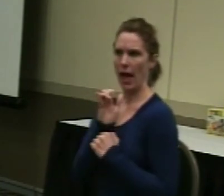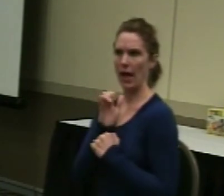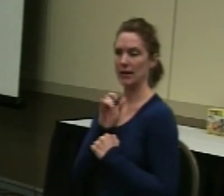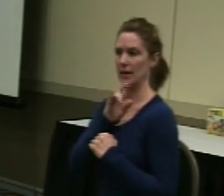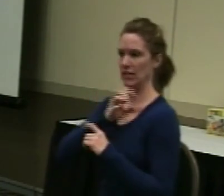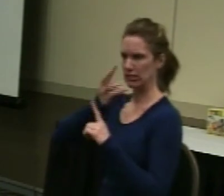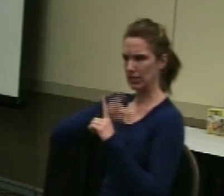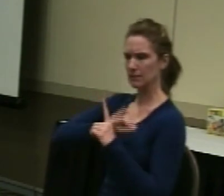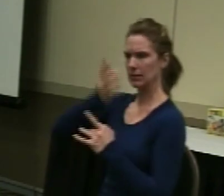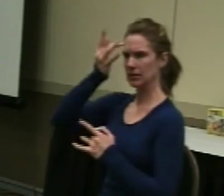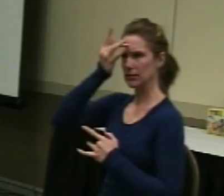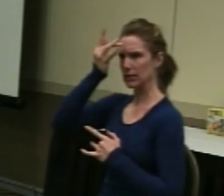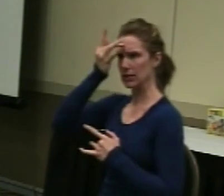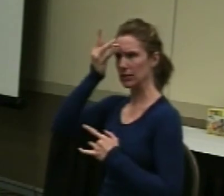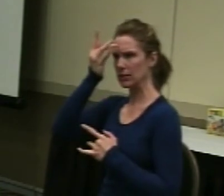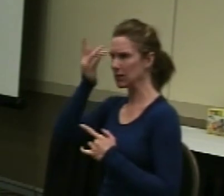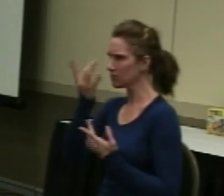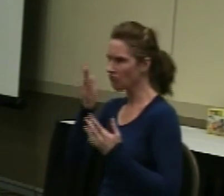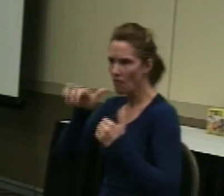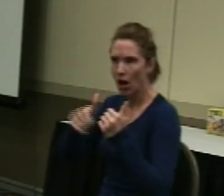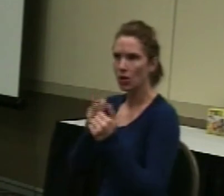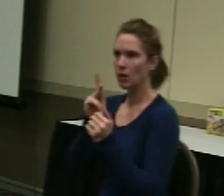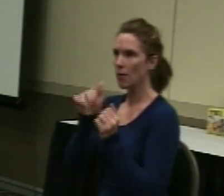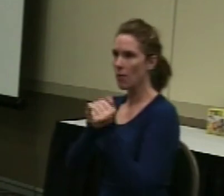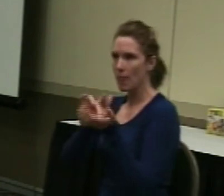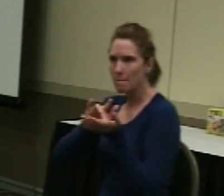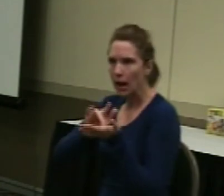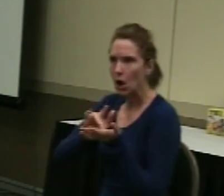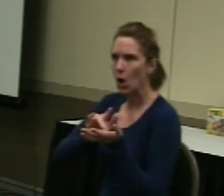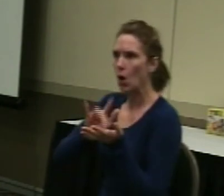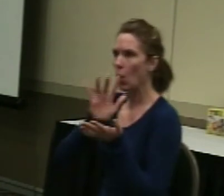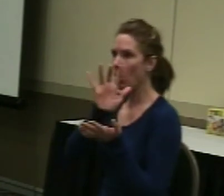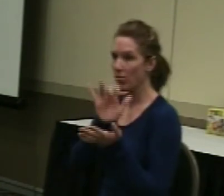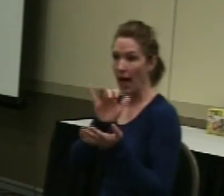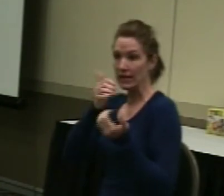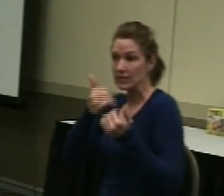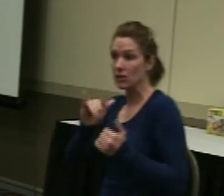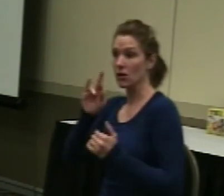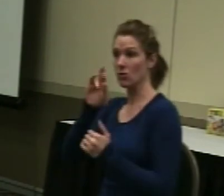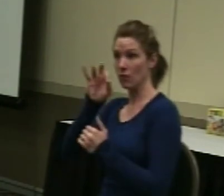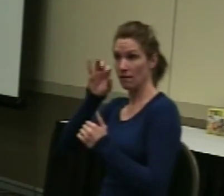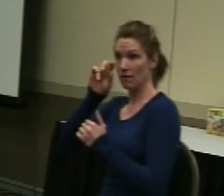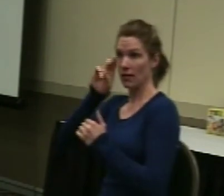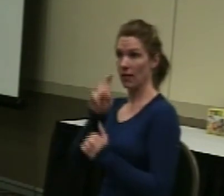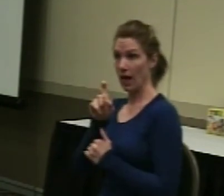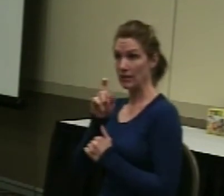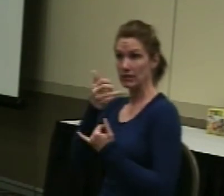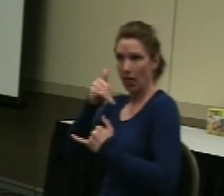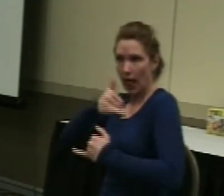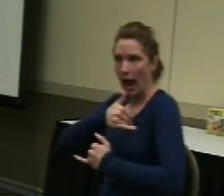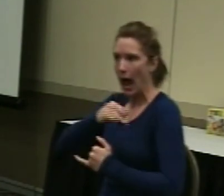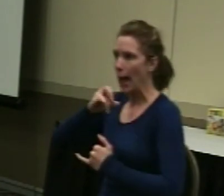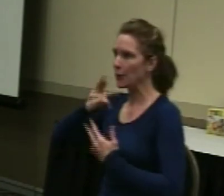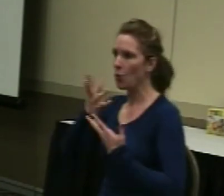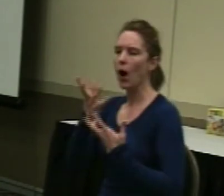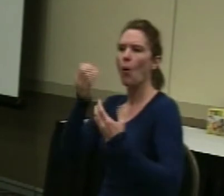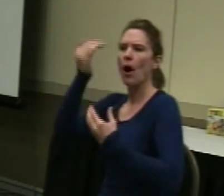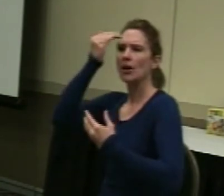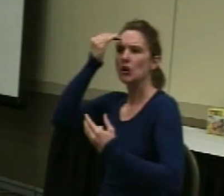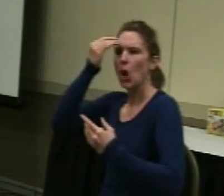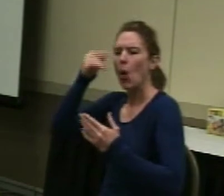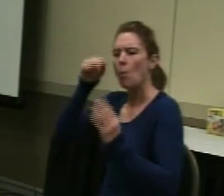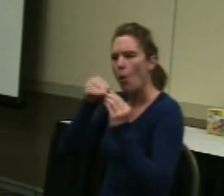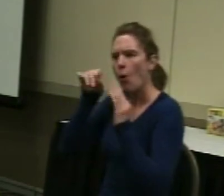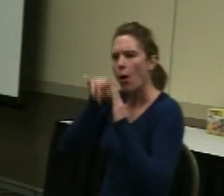6 months. Has that been followed up on? Is she still experiencing symptoms of reflux? Or is she aspirating? Many